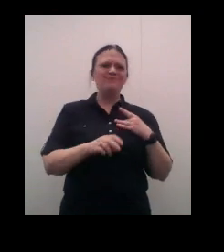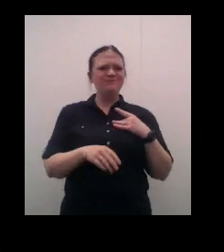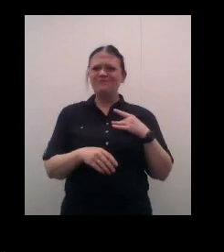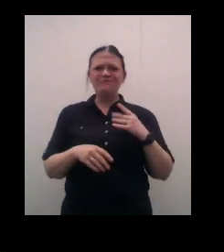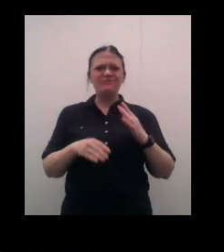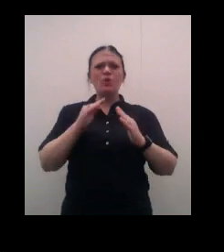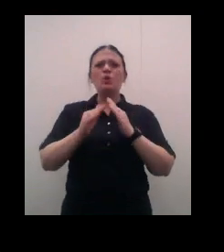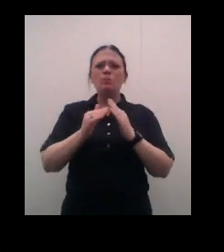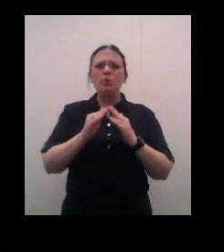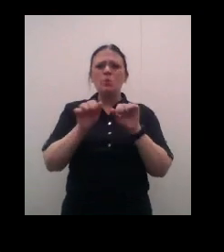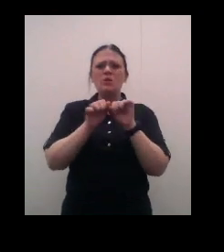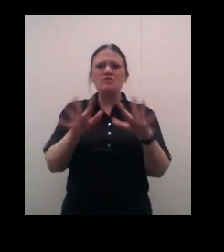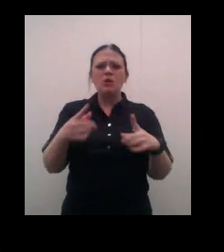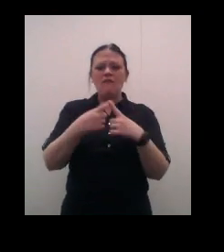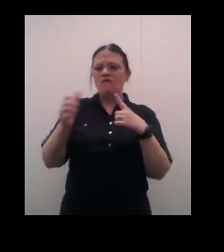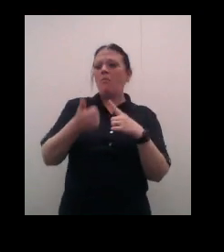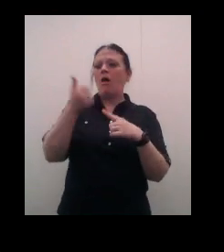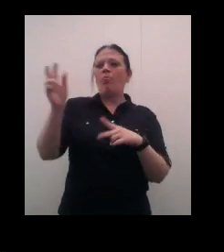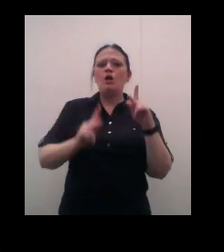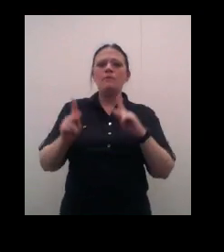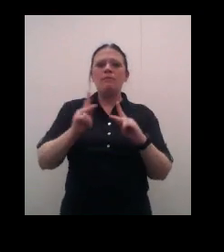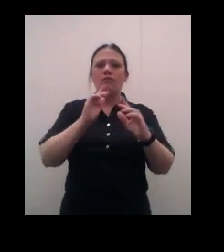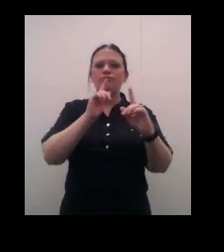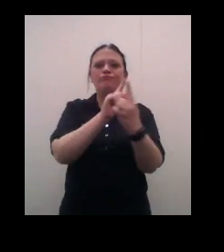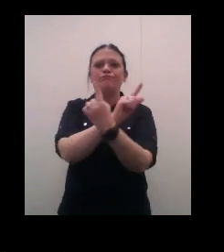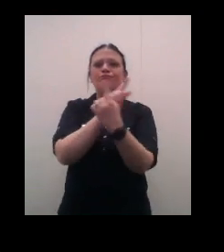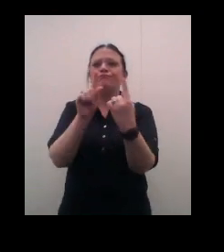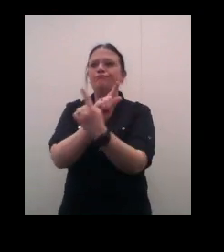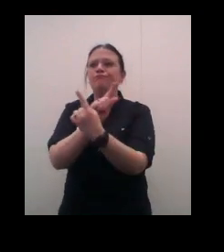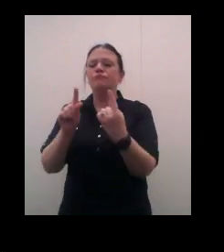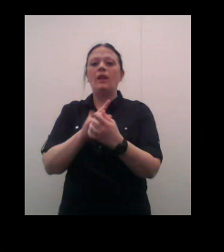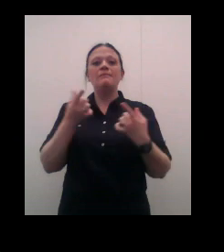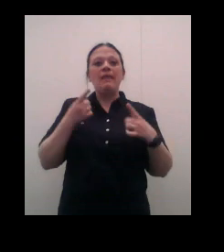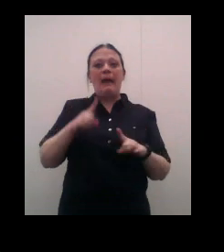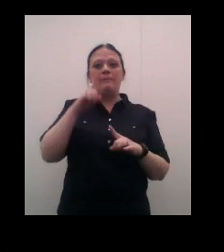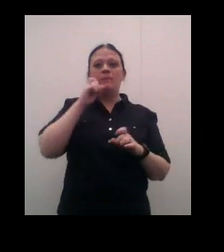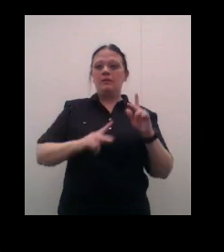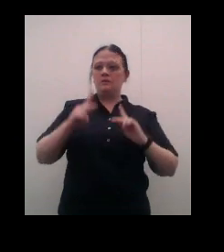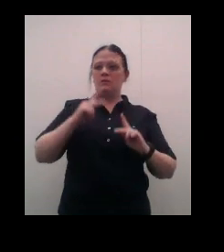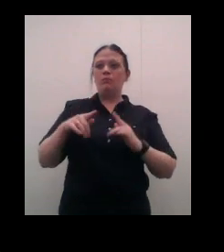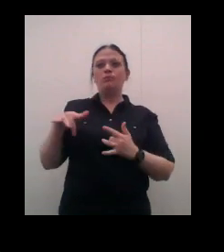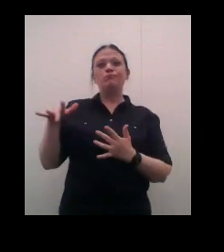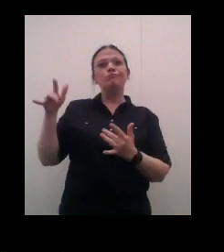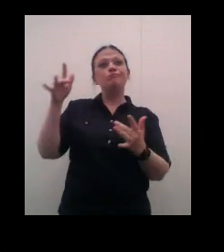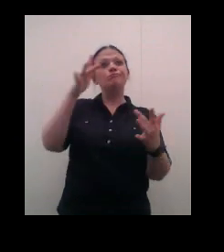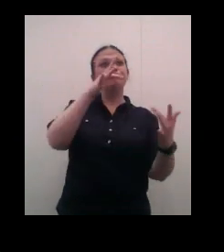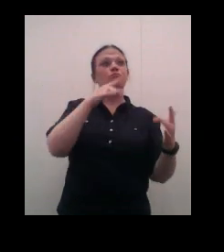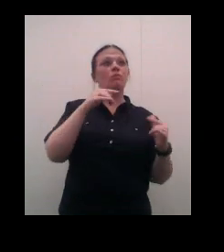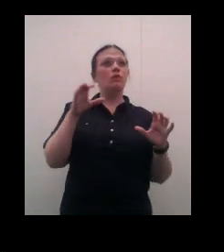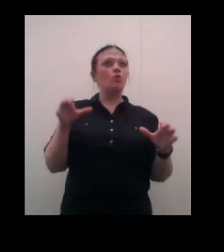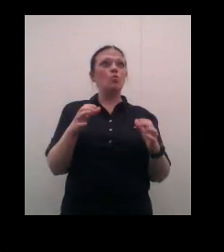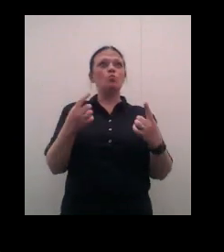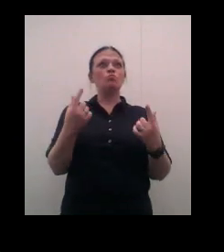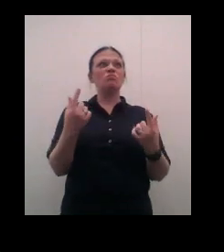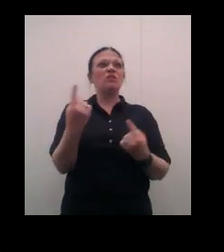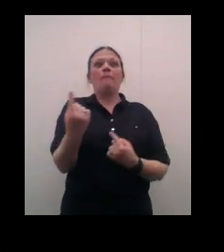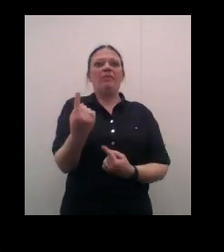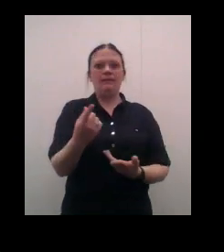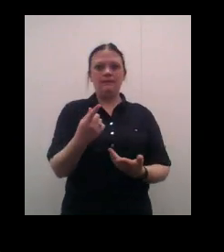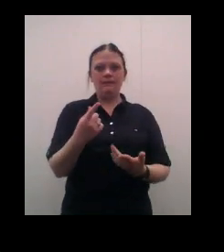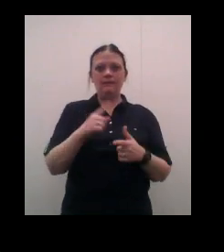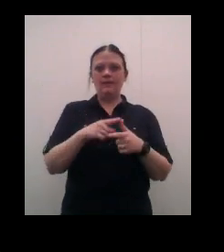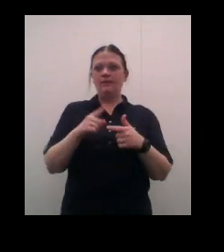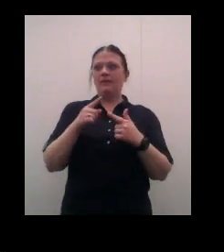These are people catching it from other people in the community. So this is happening because people are going around and doing something and catching it from